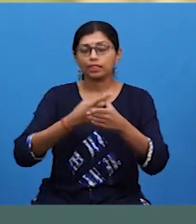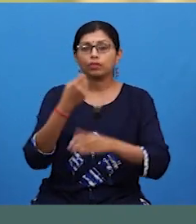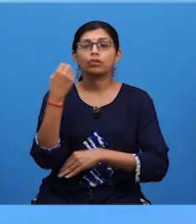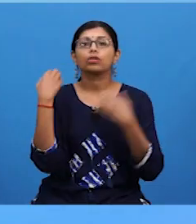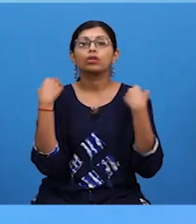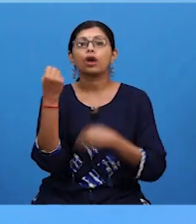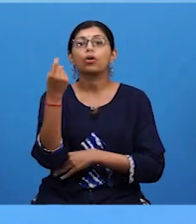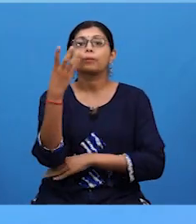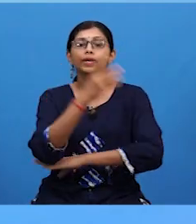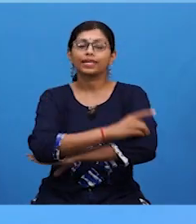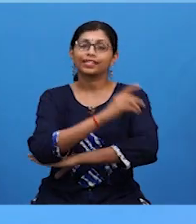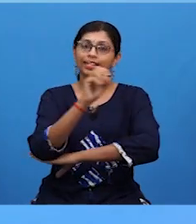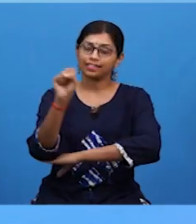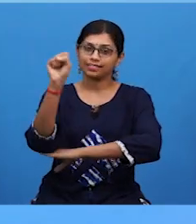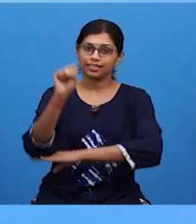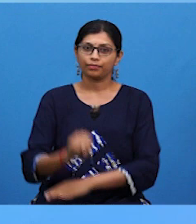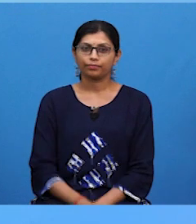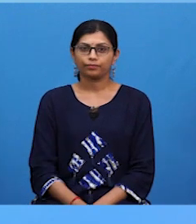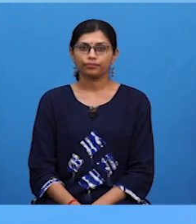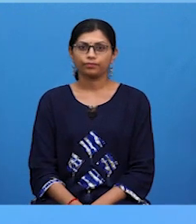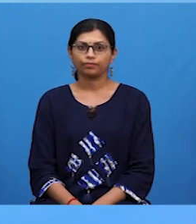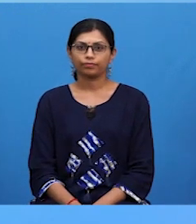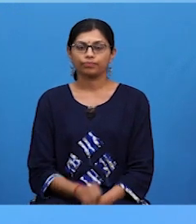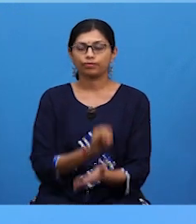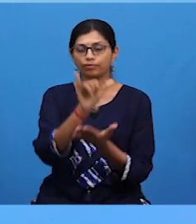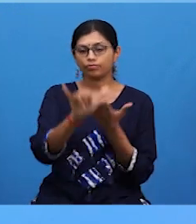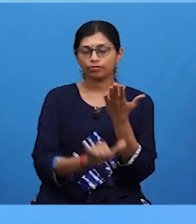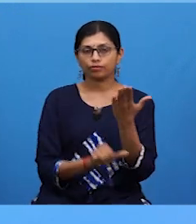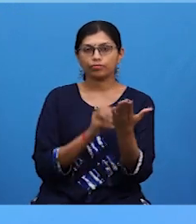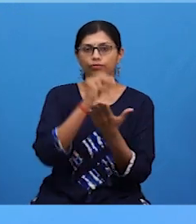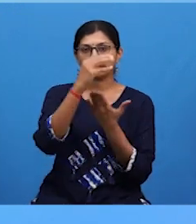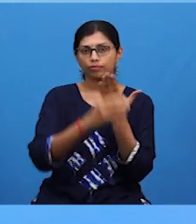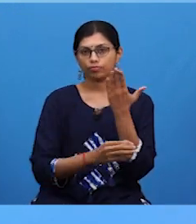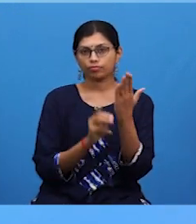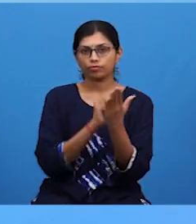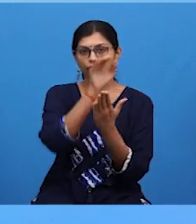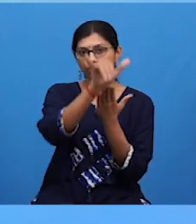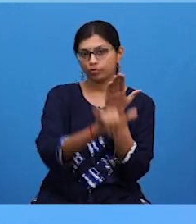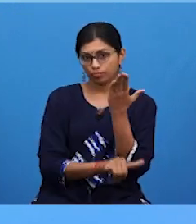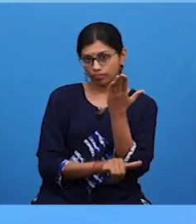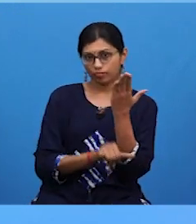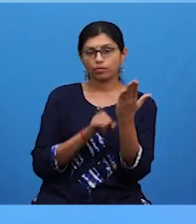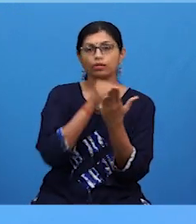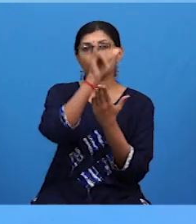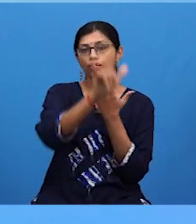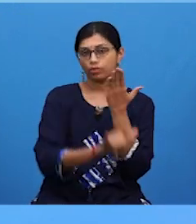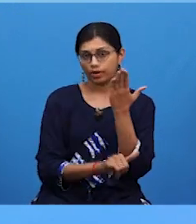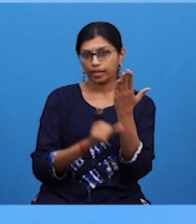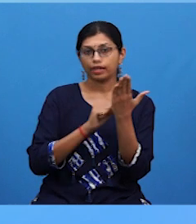31 days in January, March, May,